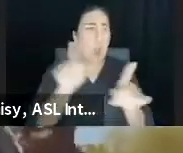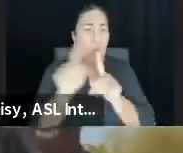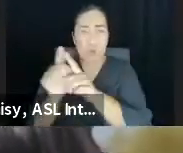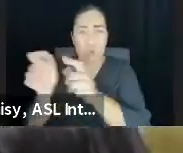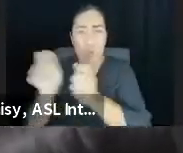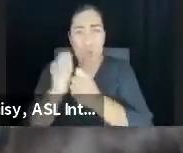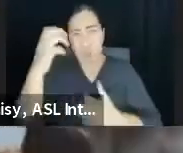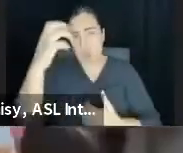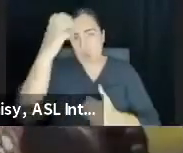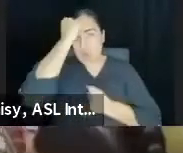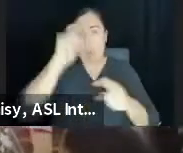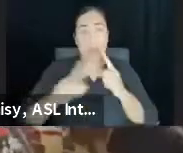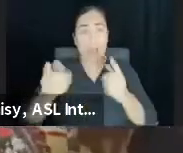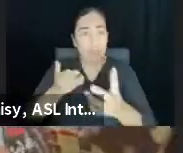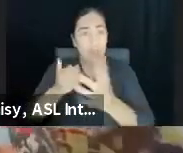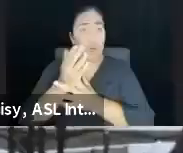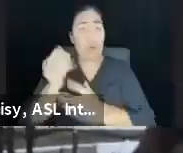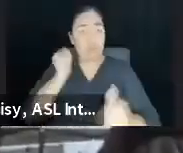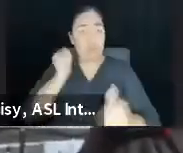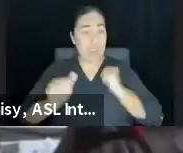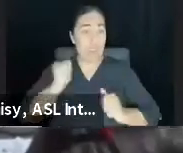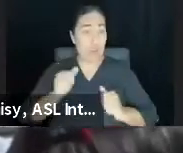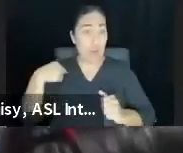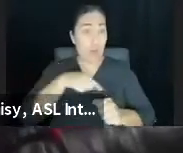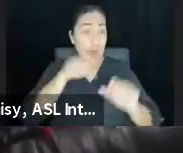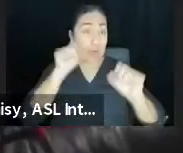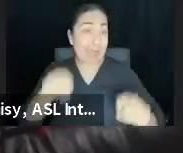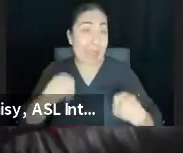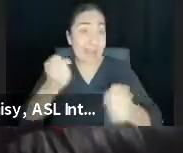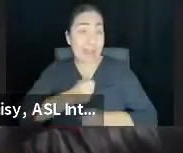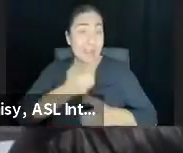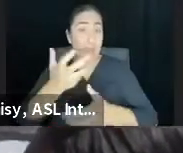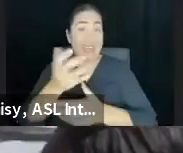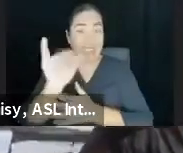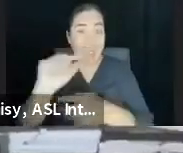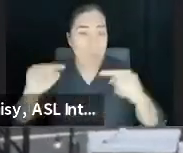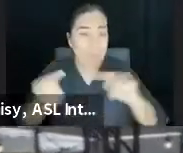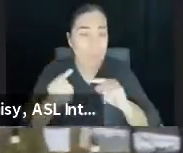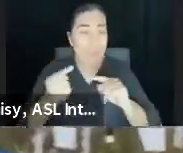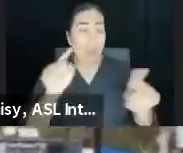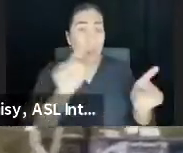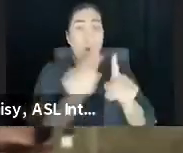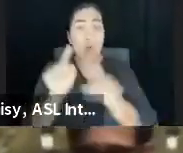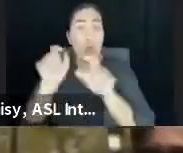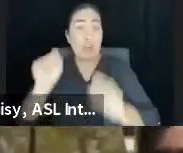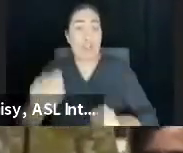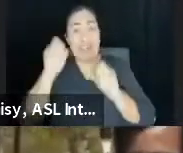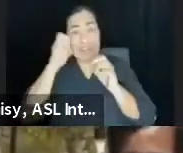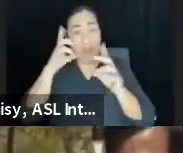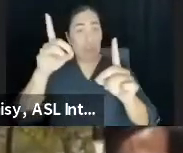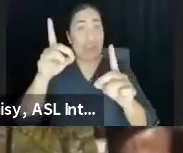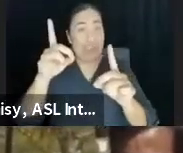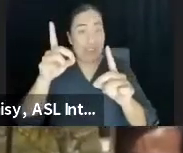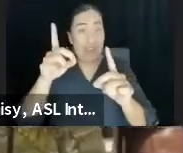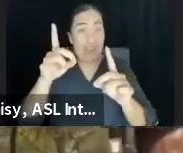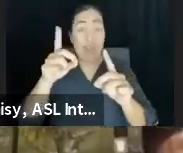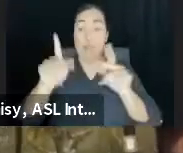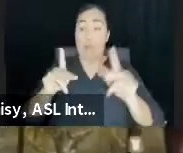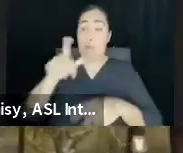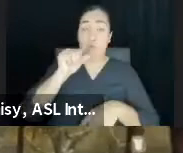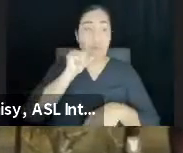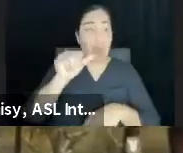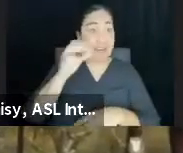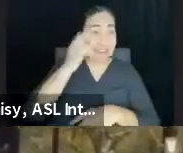home. Kathan, you keep saying that, but what do you mean? Protests and marches get attention now, especially with high school kids leading them. We put